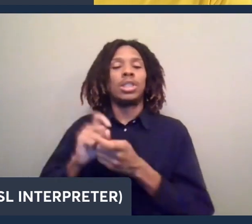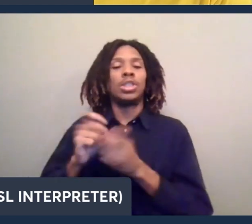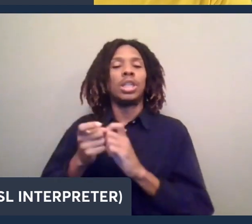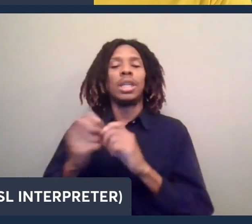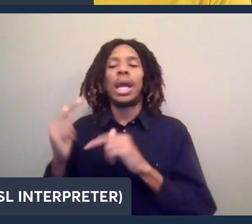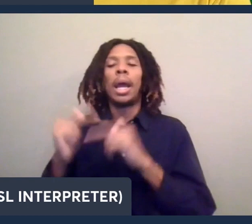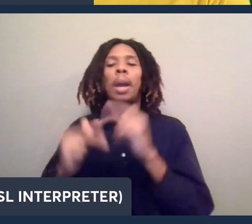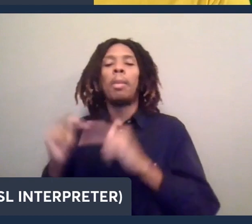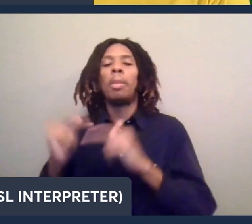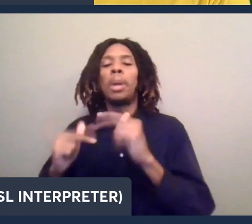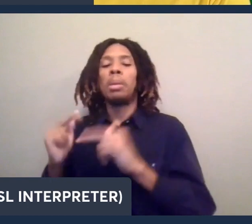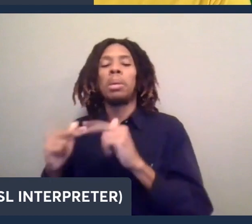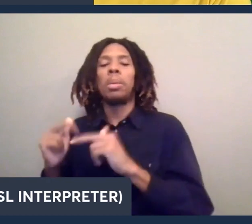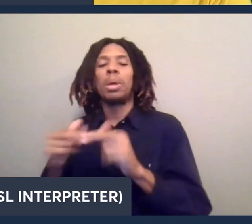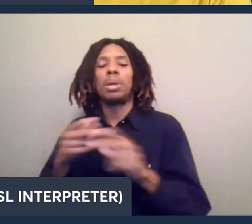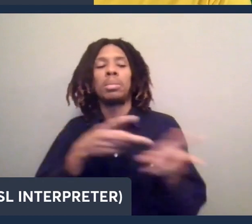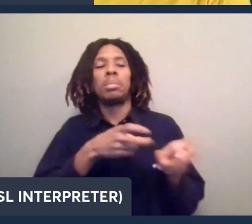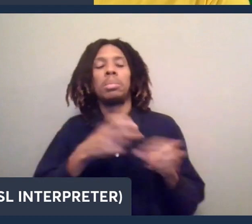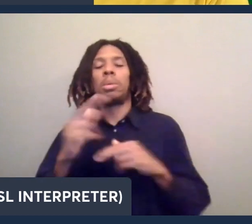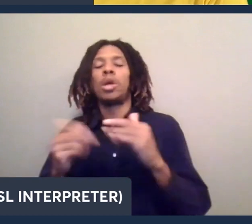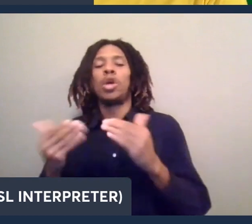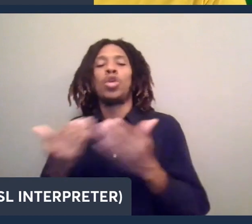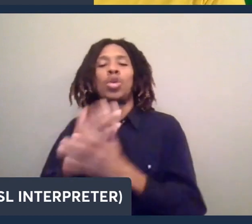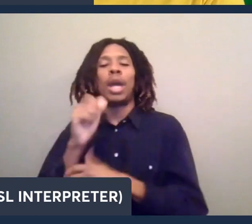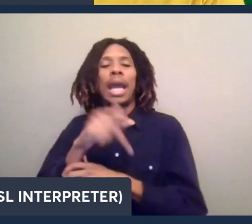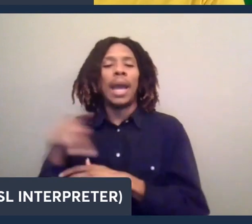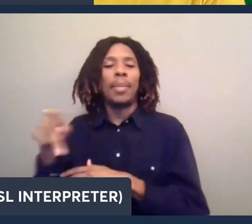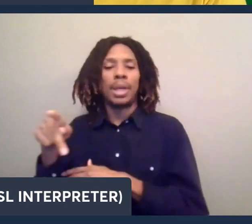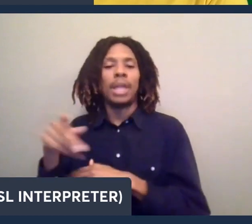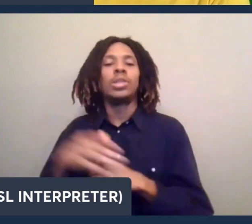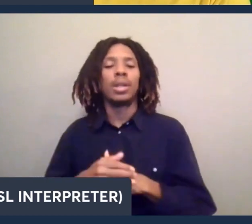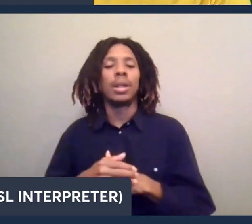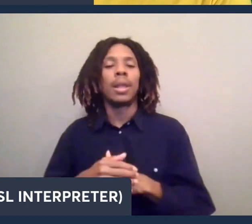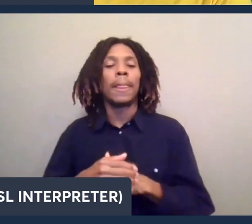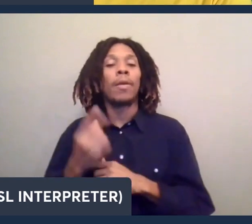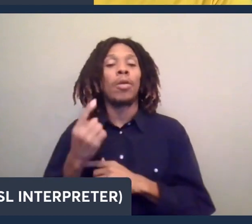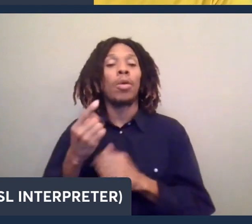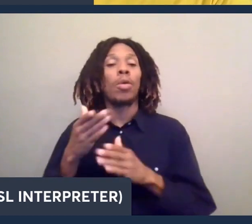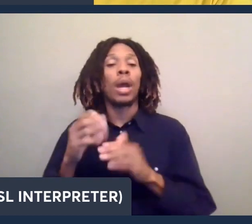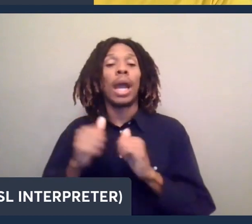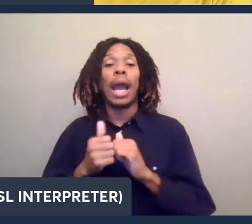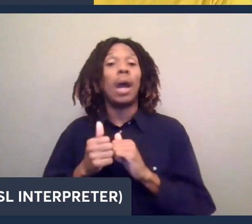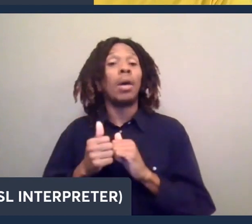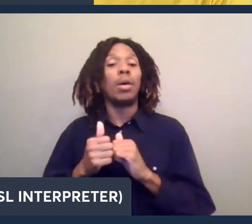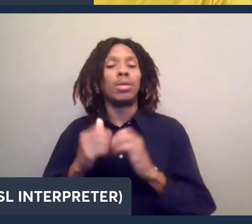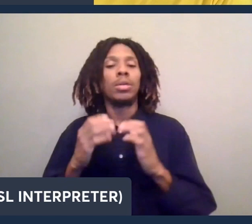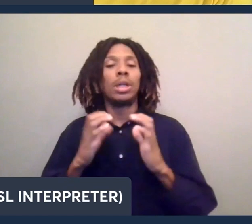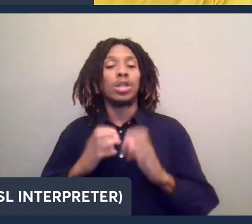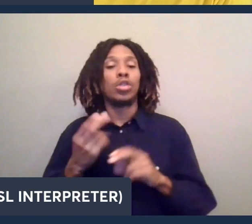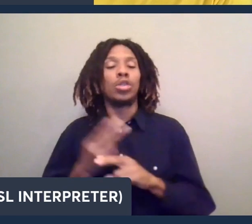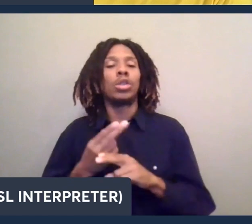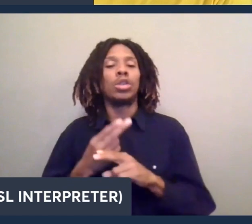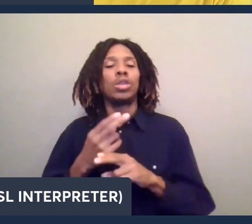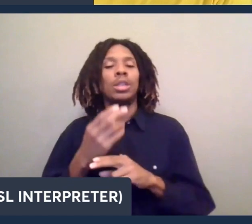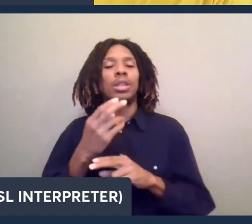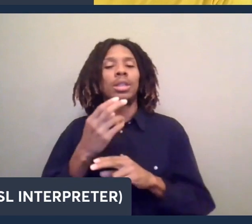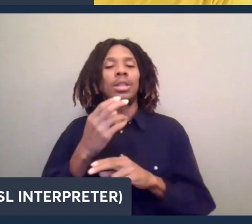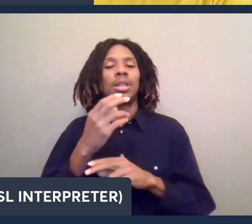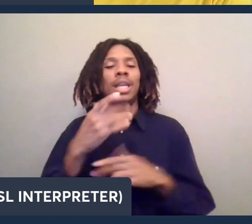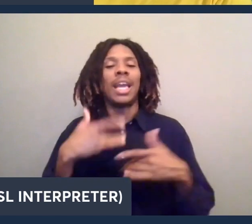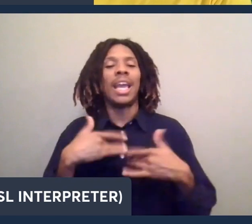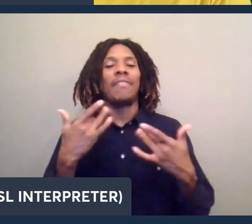new applications, right? And one of the ways for customers to do that is using event notifications. So